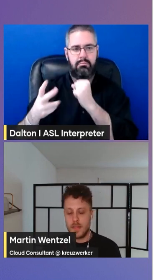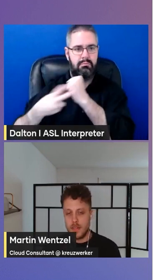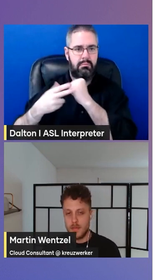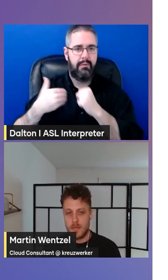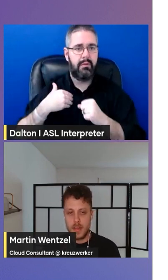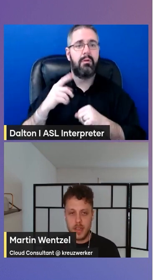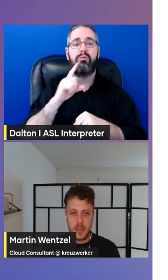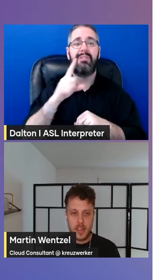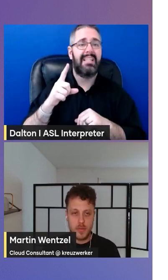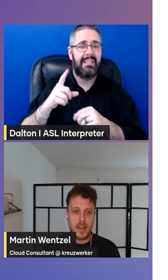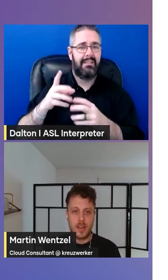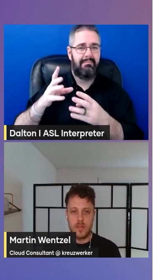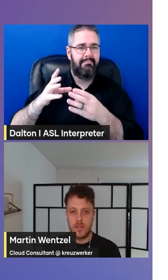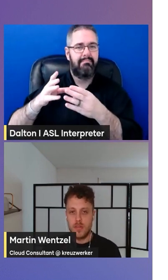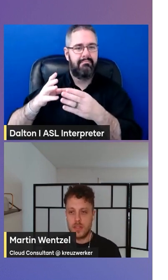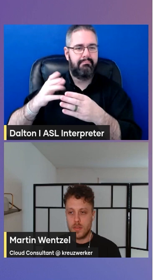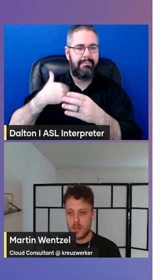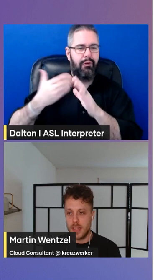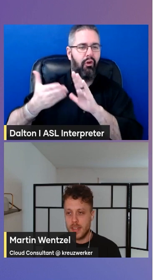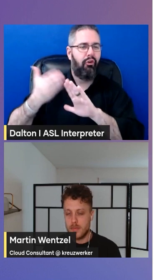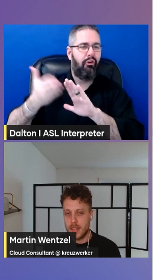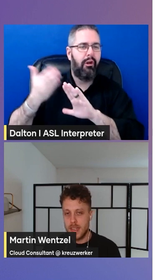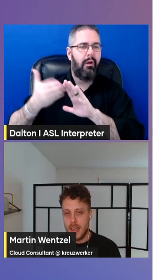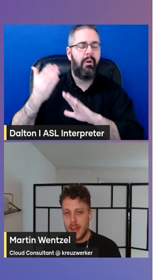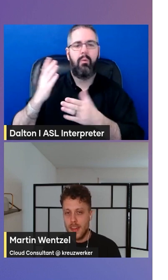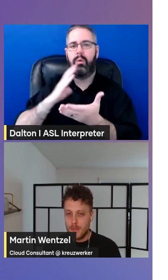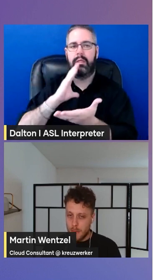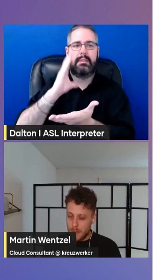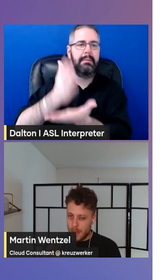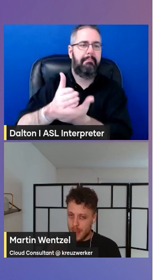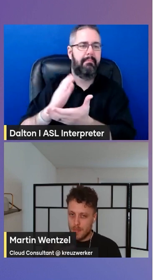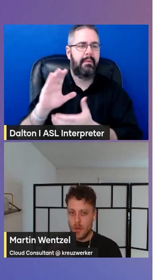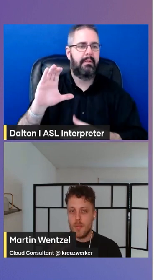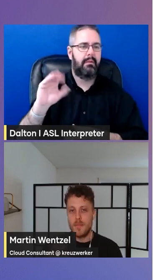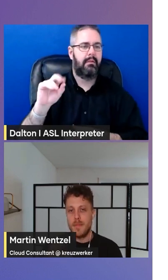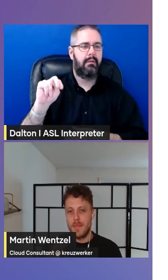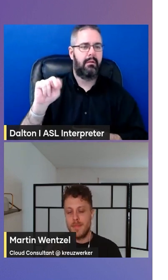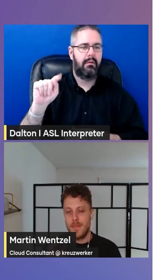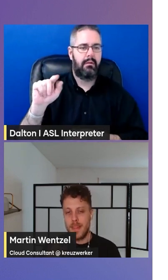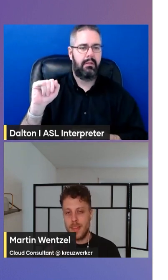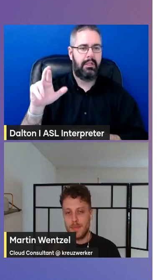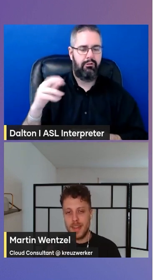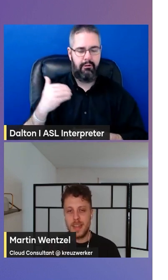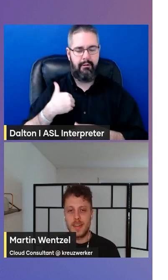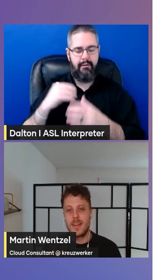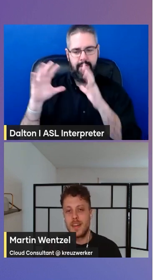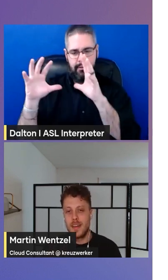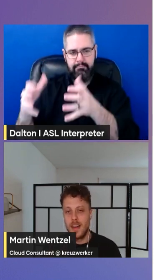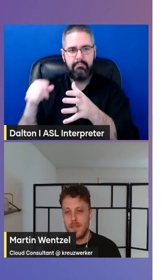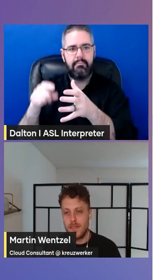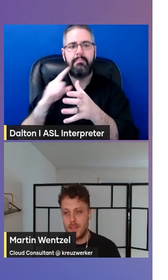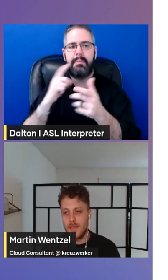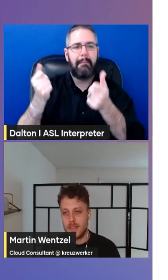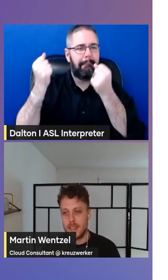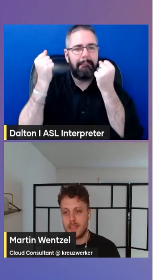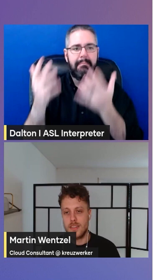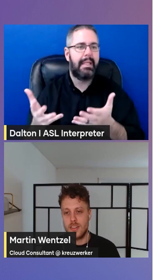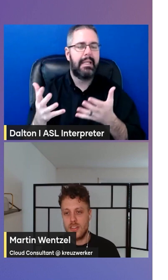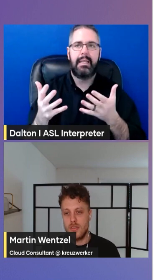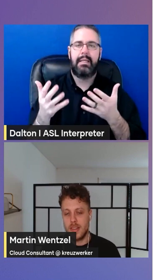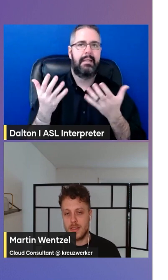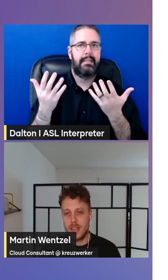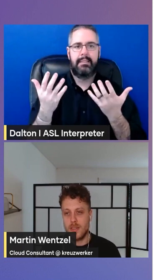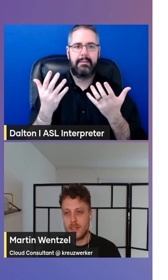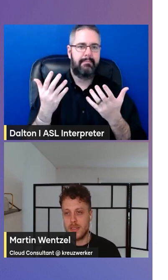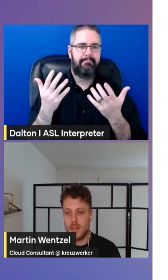have a running or stop container, but there are many facets